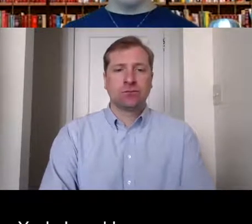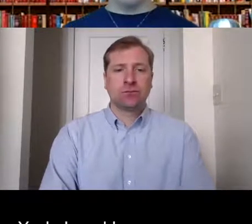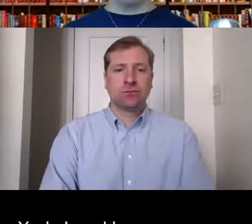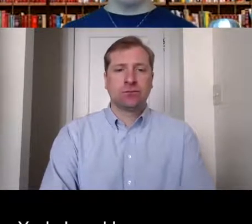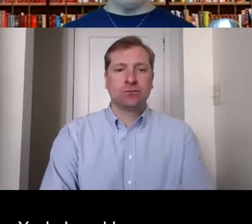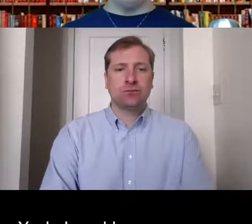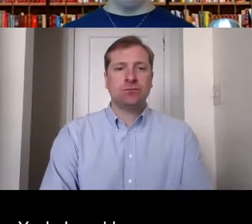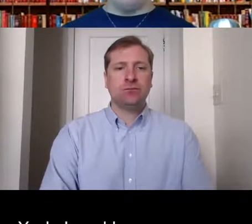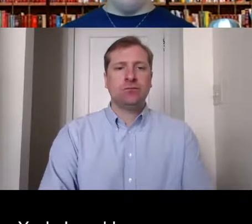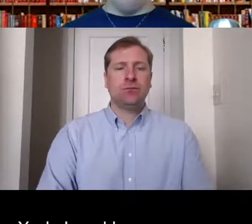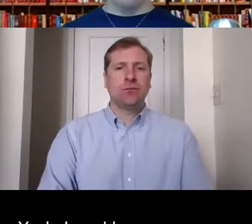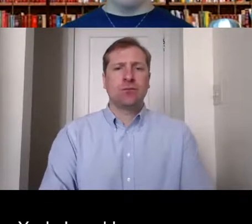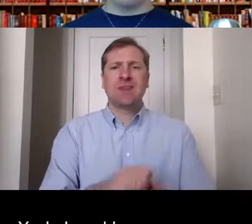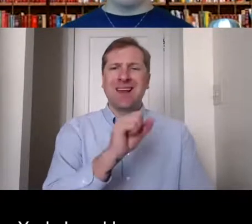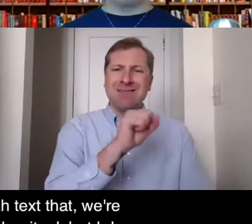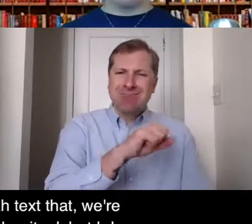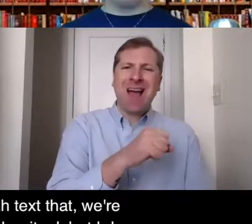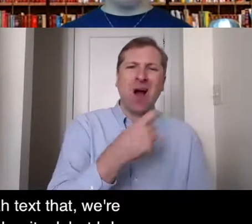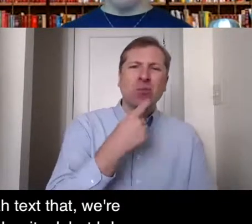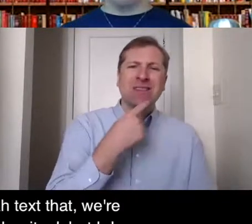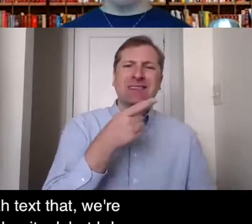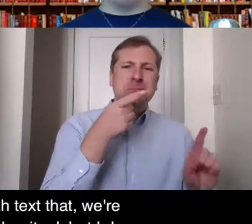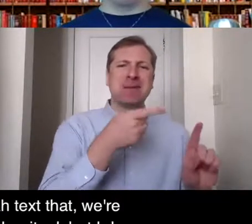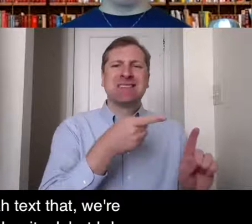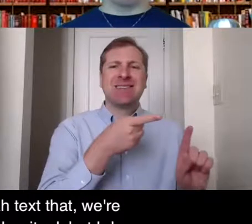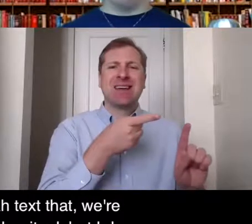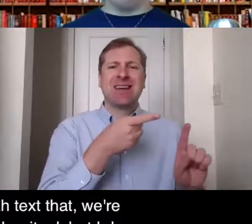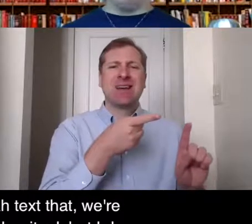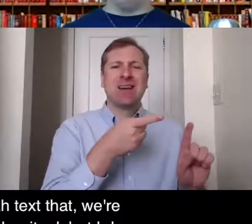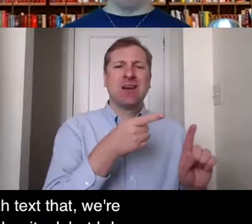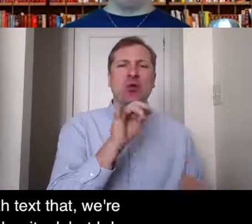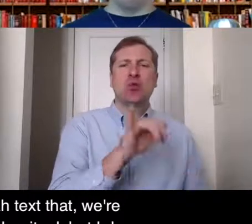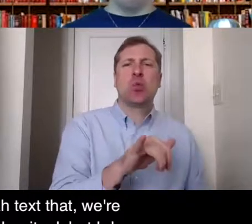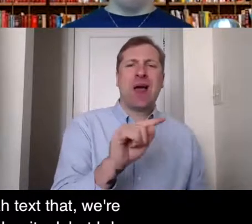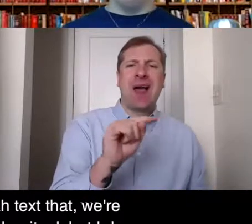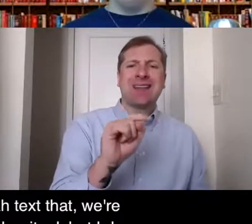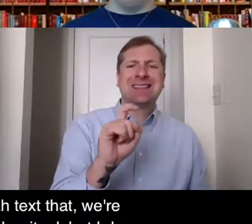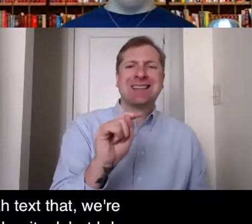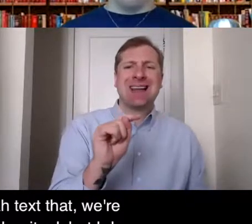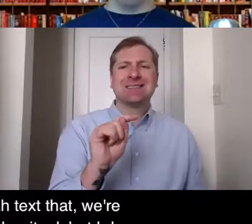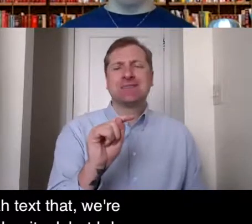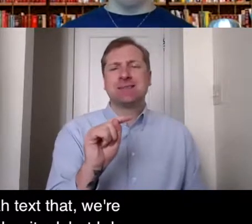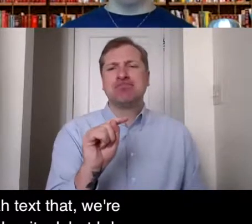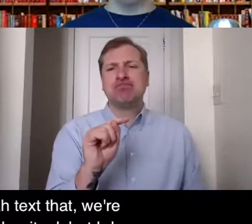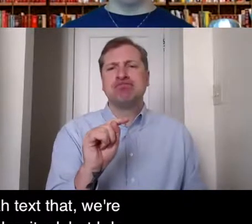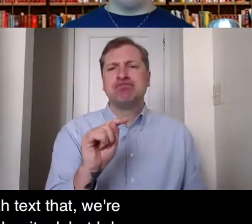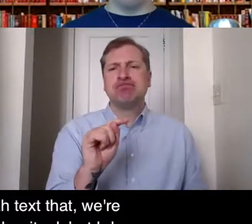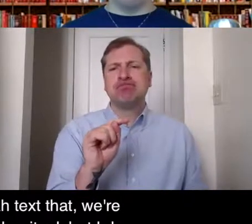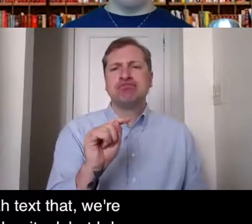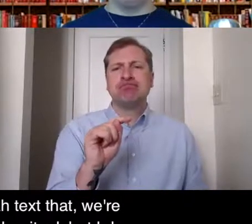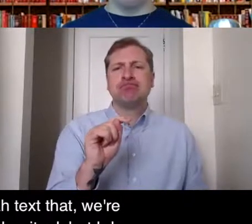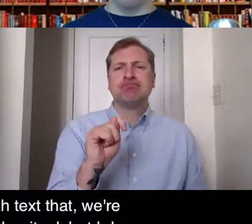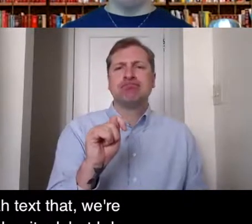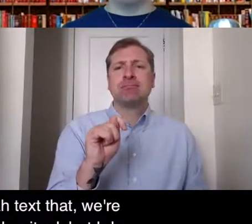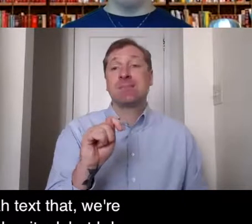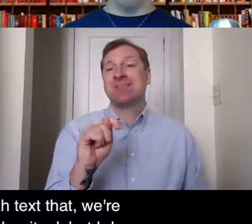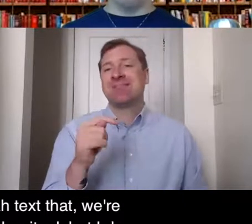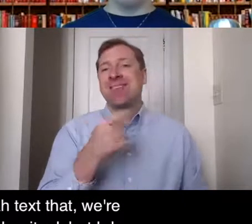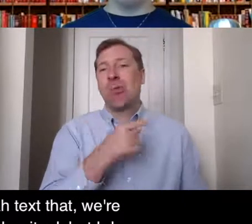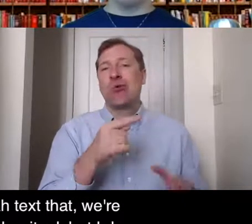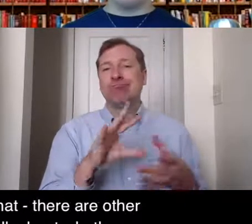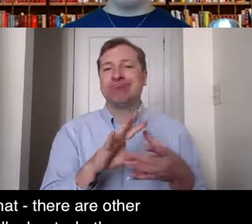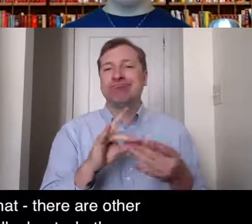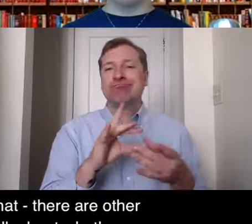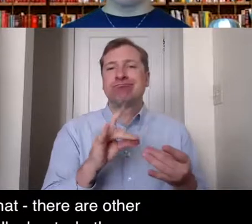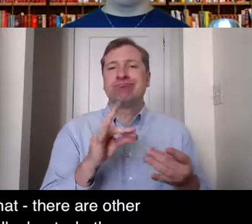Yeah, I would say, specific to the Megillah text, that we're talking about a particular ritual, but